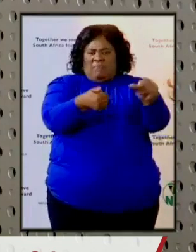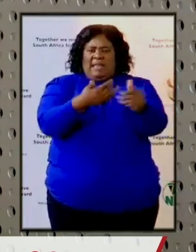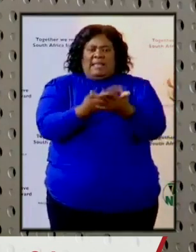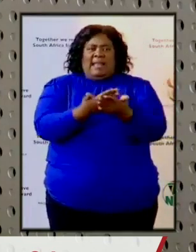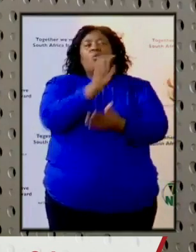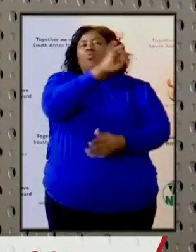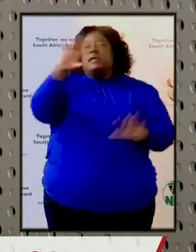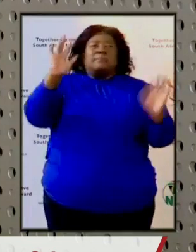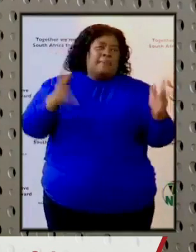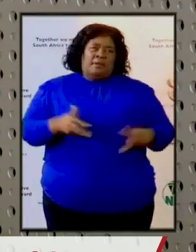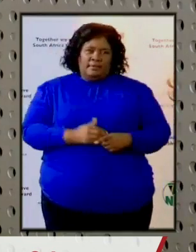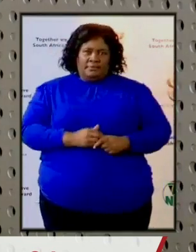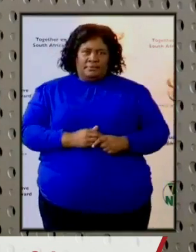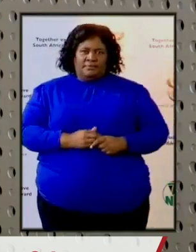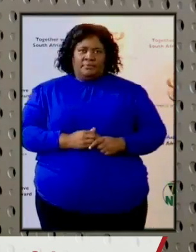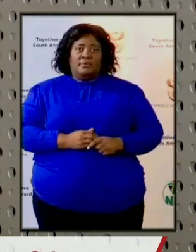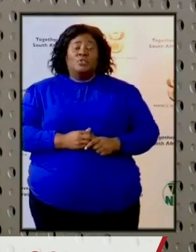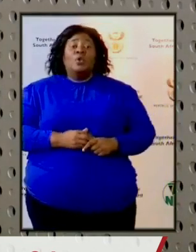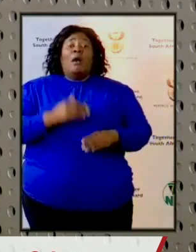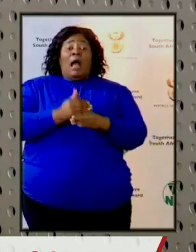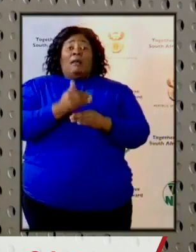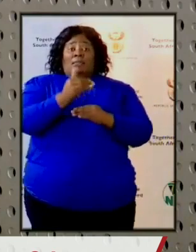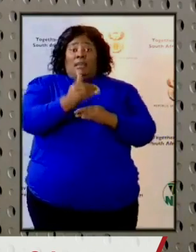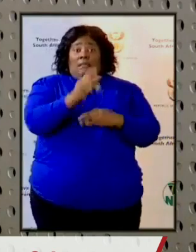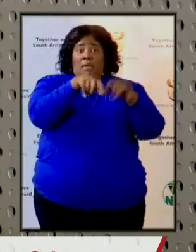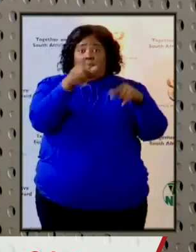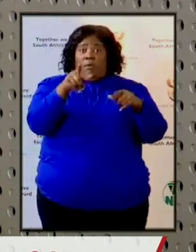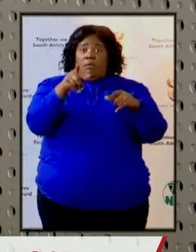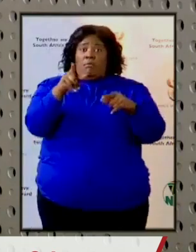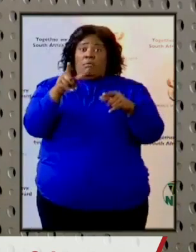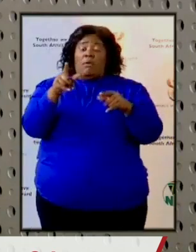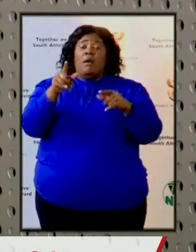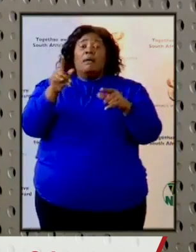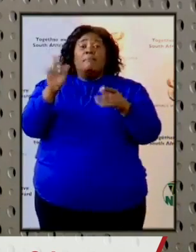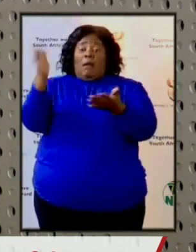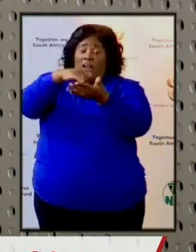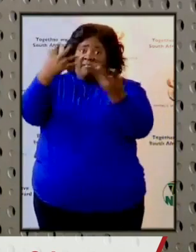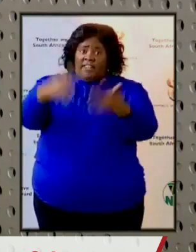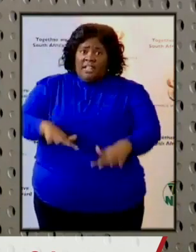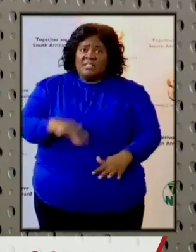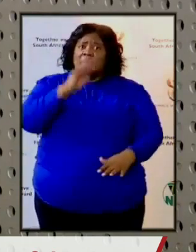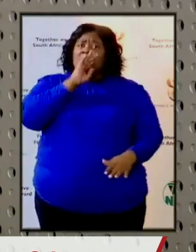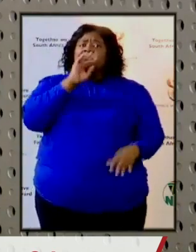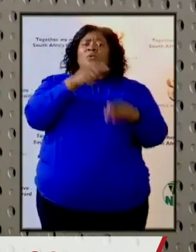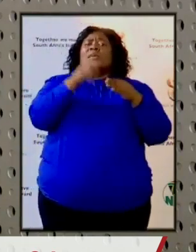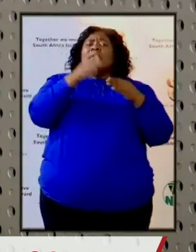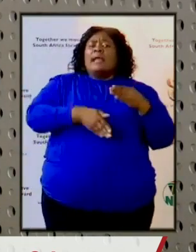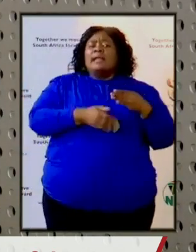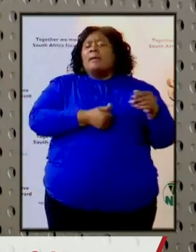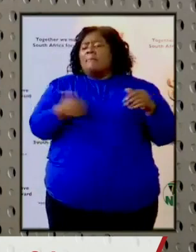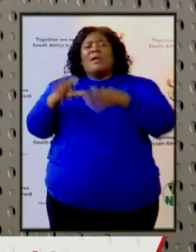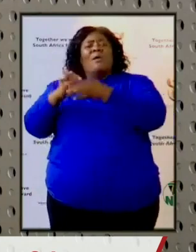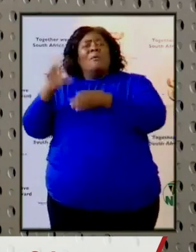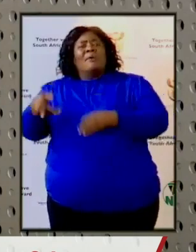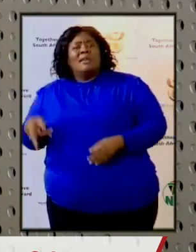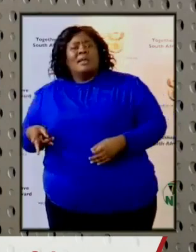And once they've arrived, they cannot go home weekends, days, some days decide,